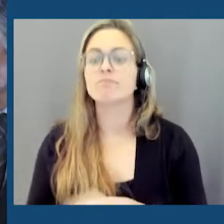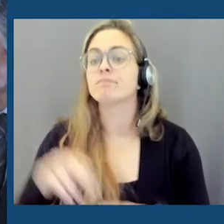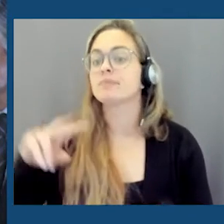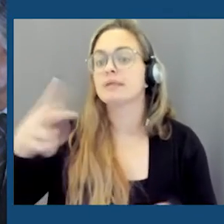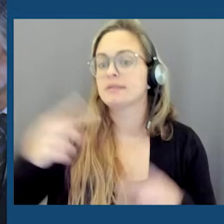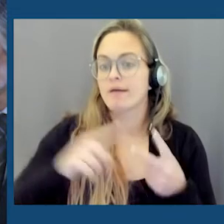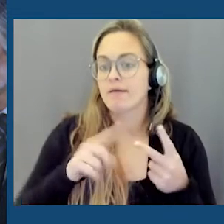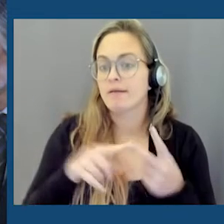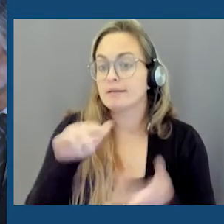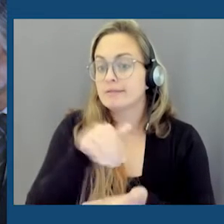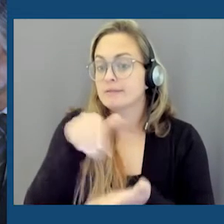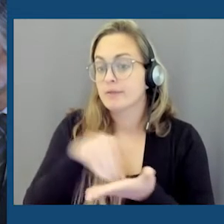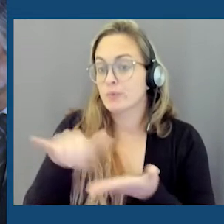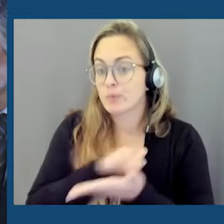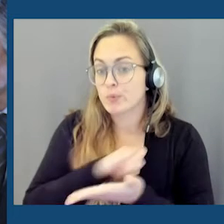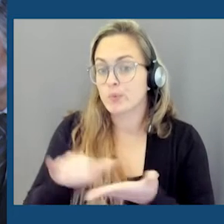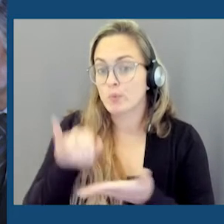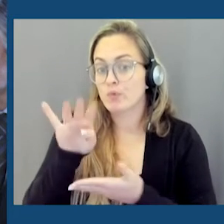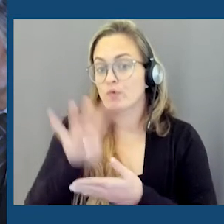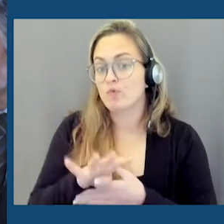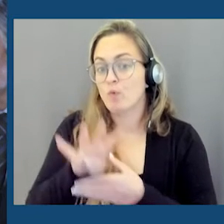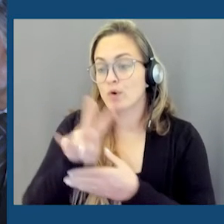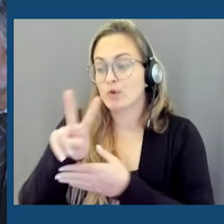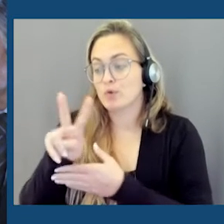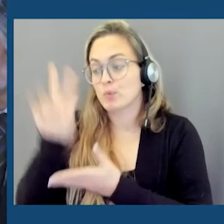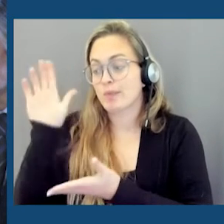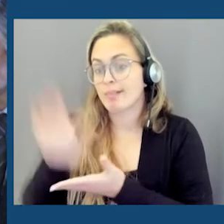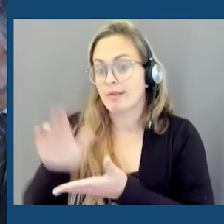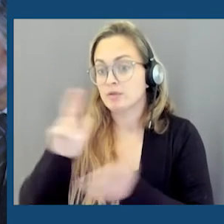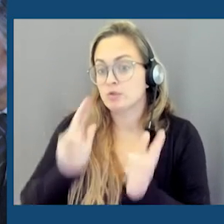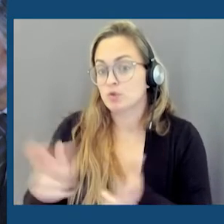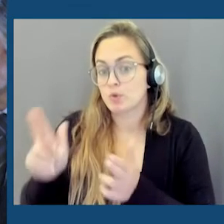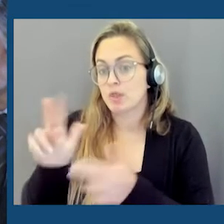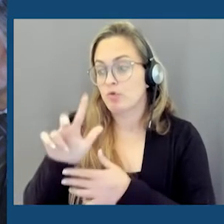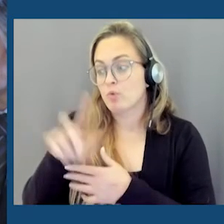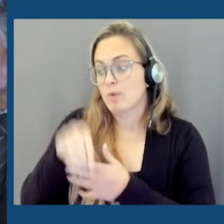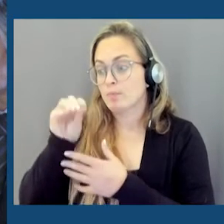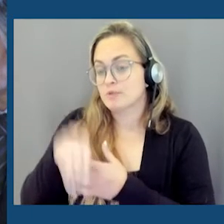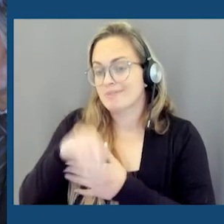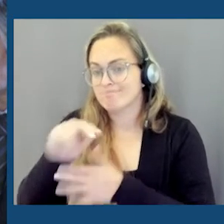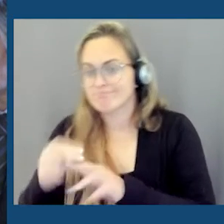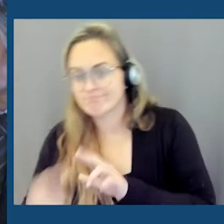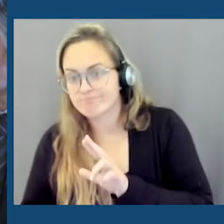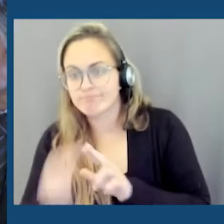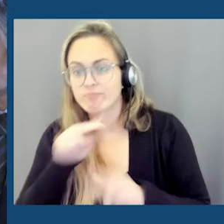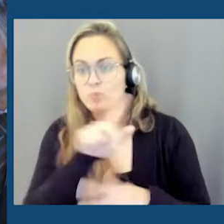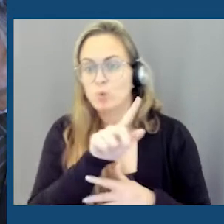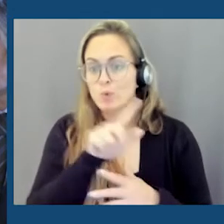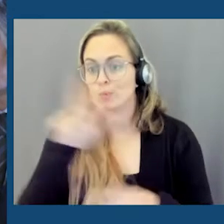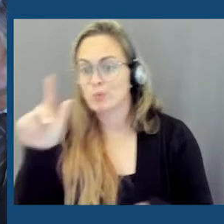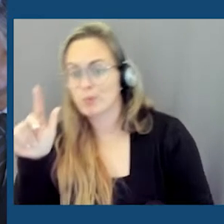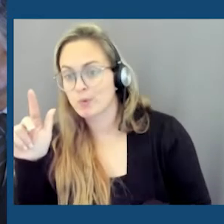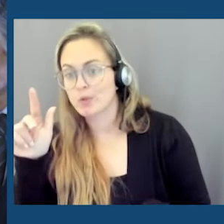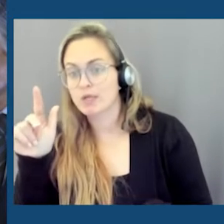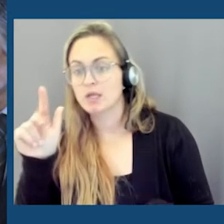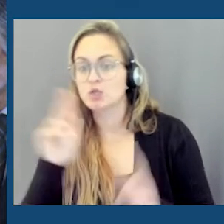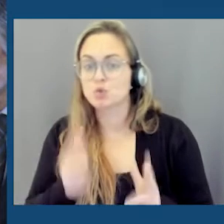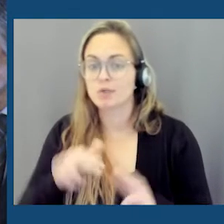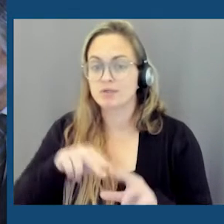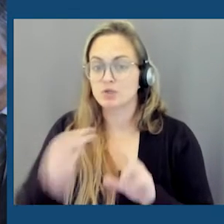central New York, there were 42 fewer shootings, a 31% reduction from 21 to 23, and shootings are down